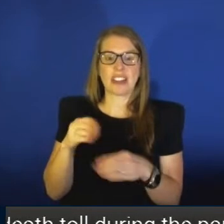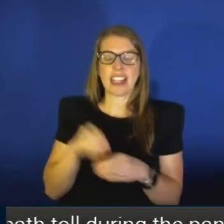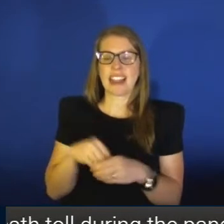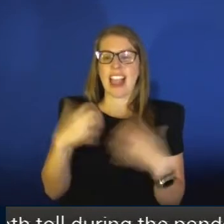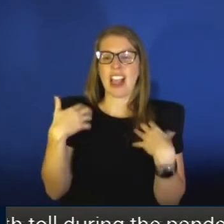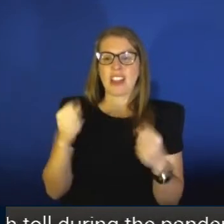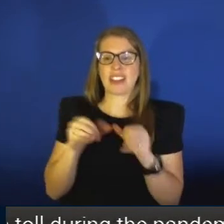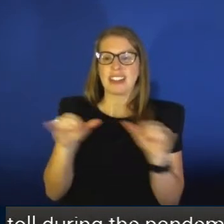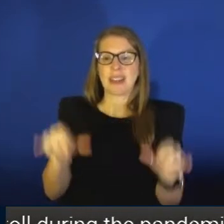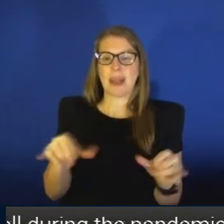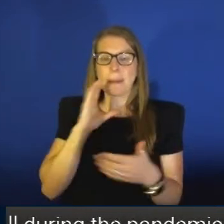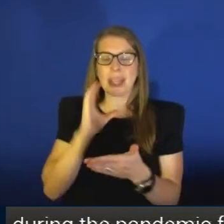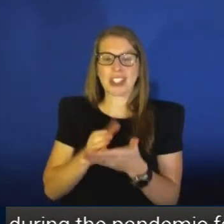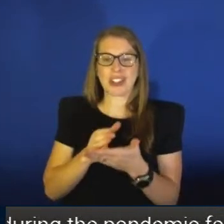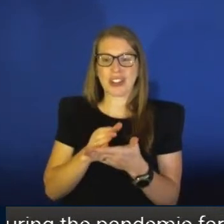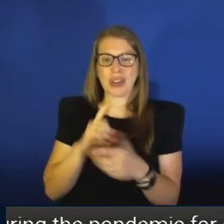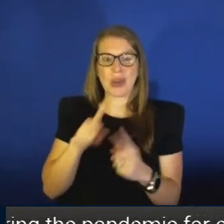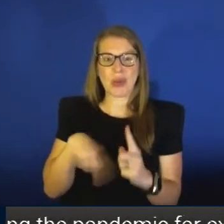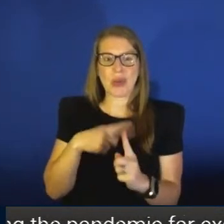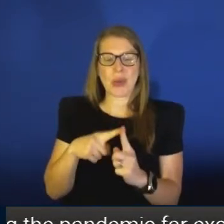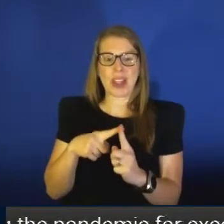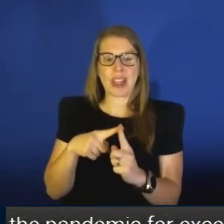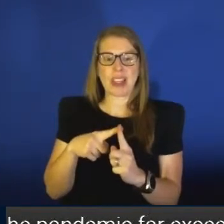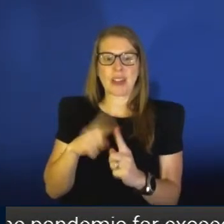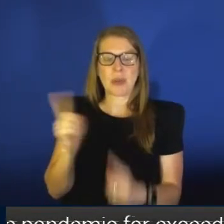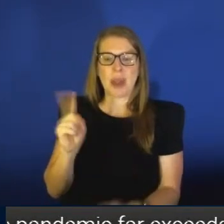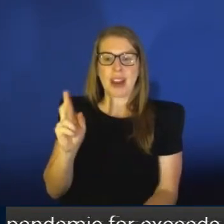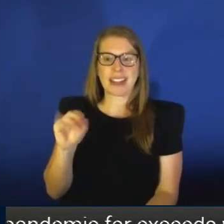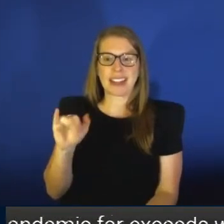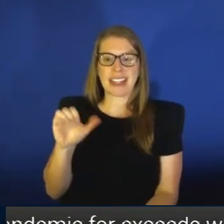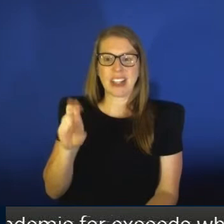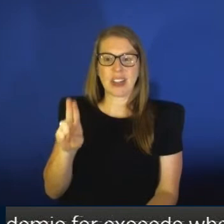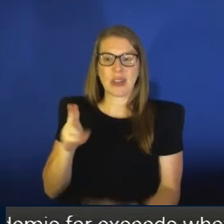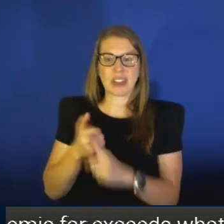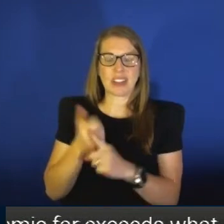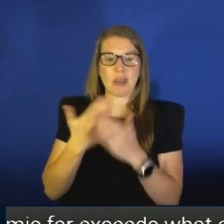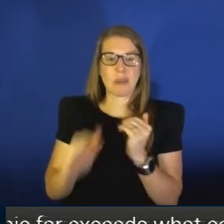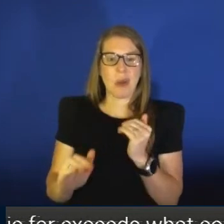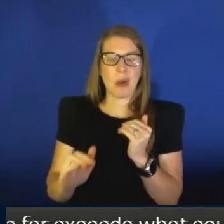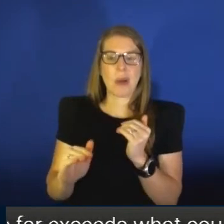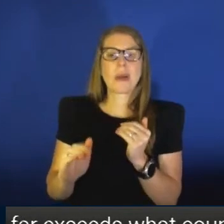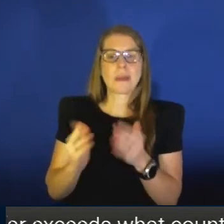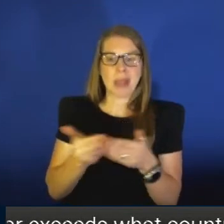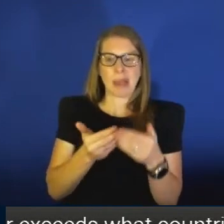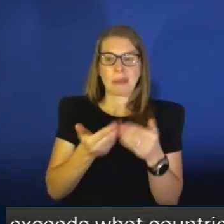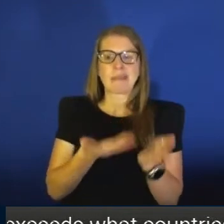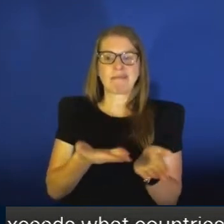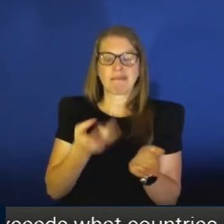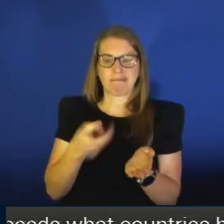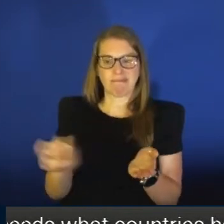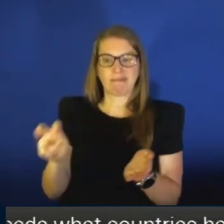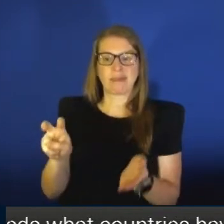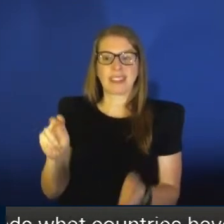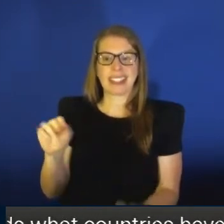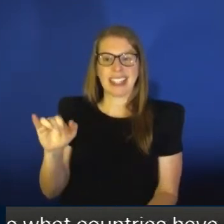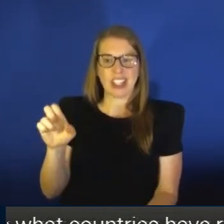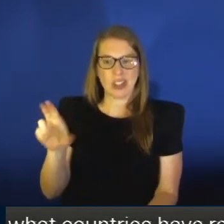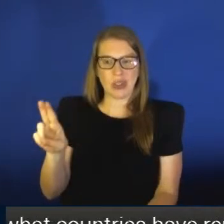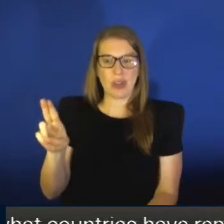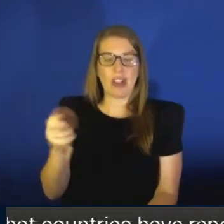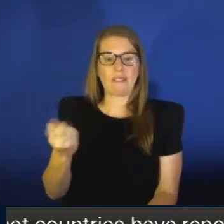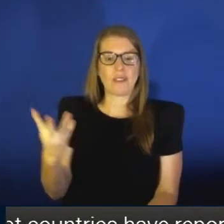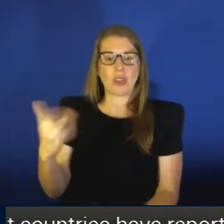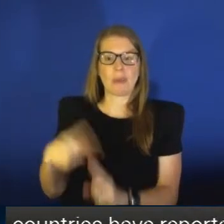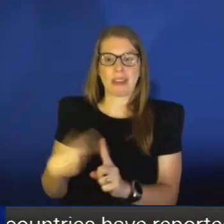actually a picture when we are in the NICU, when she had a baby who was in the NICU just a few months ago. When Claire went